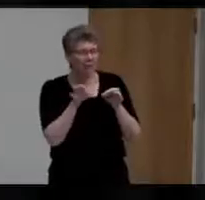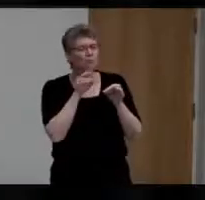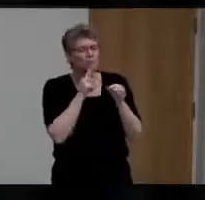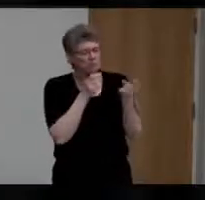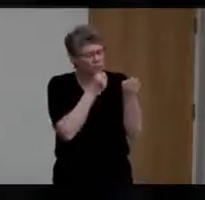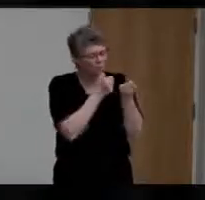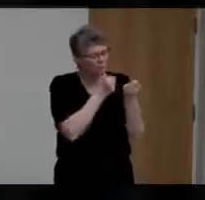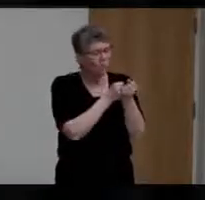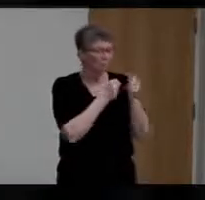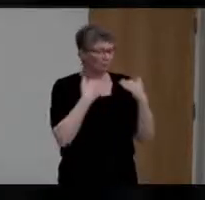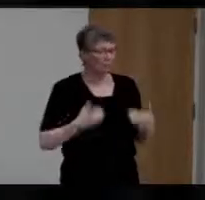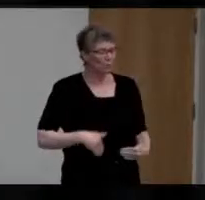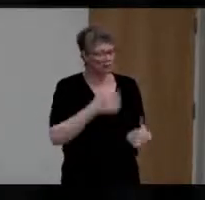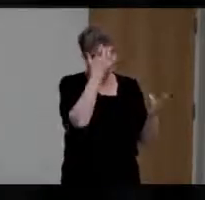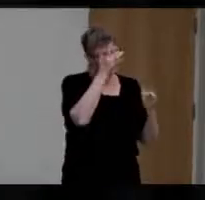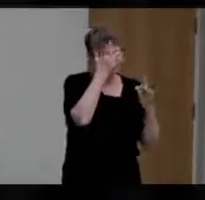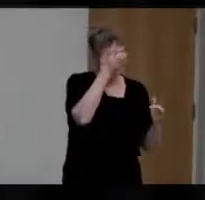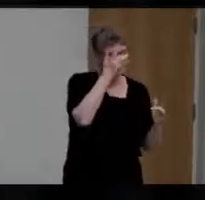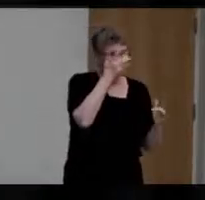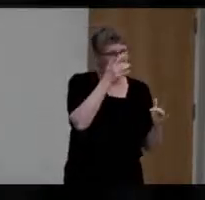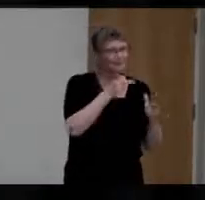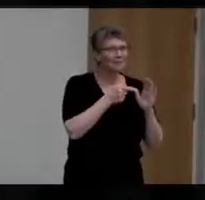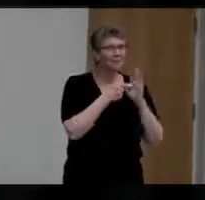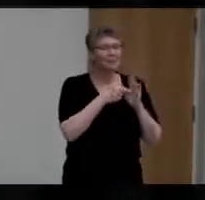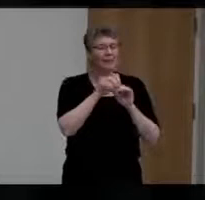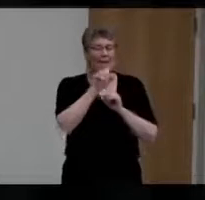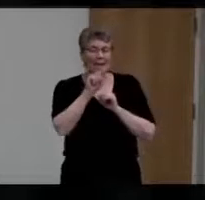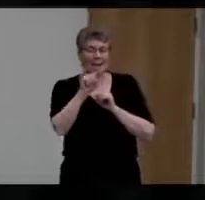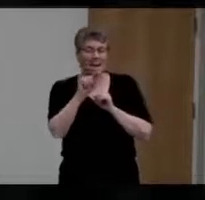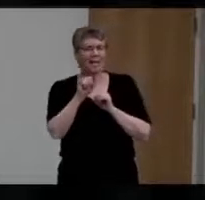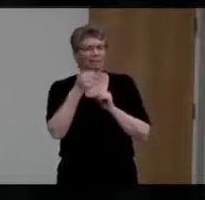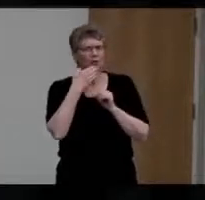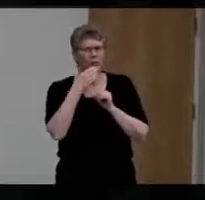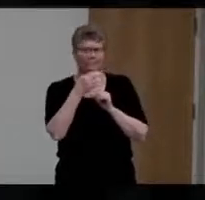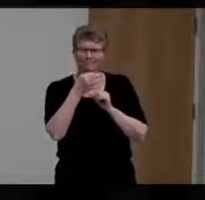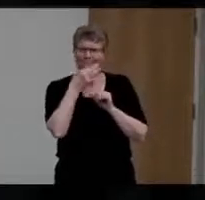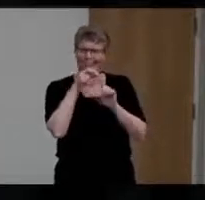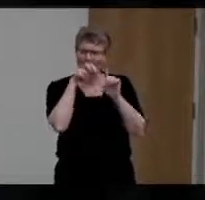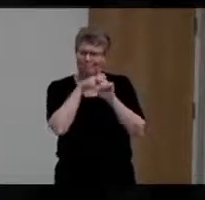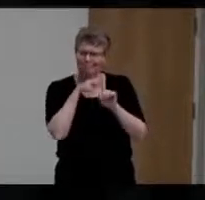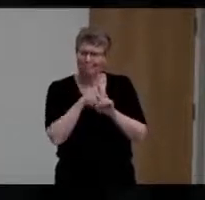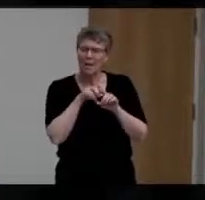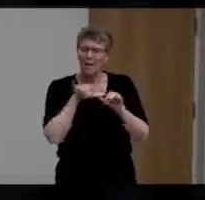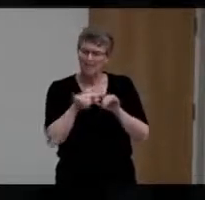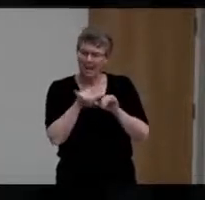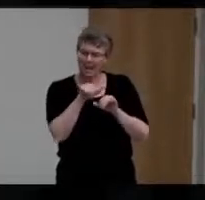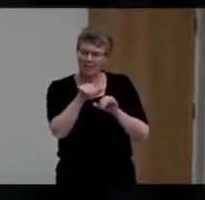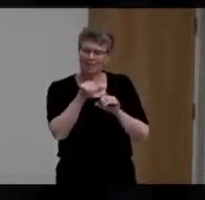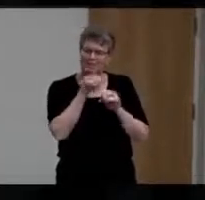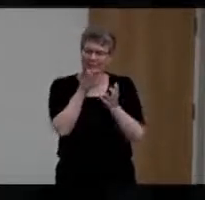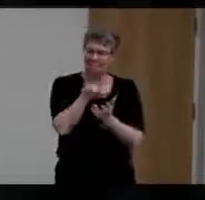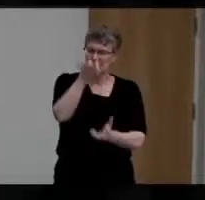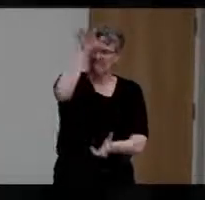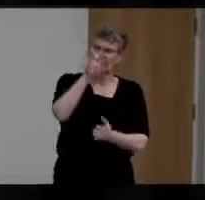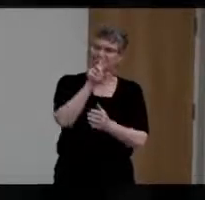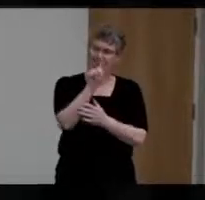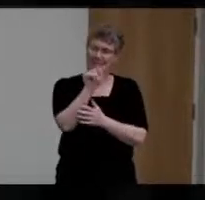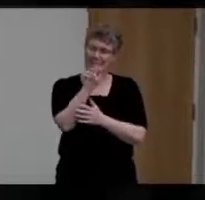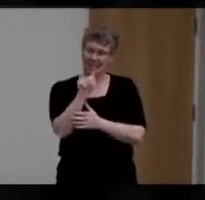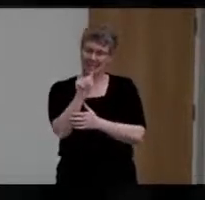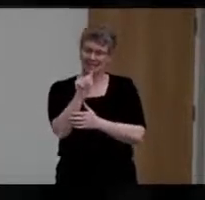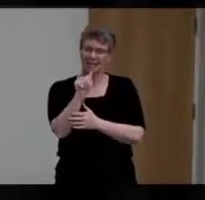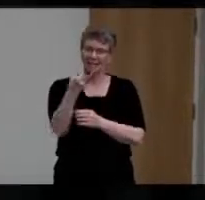In particular, finding patterns in vast amounts of data. That's tough and tedious for us, but things that we're really good at,